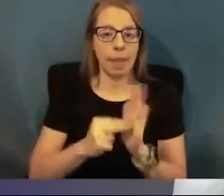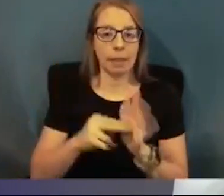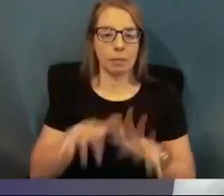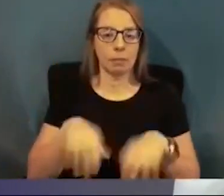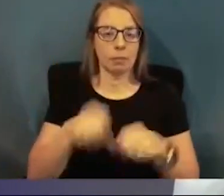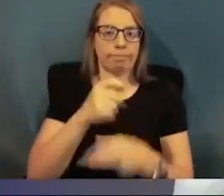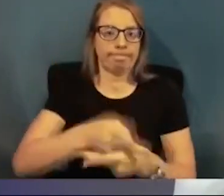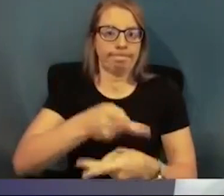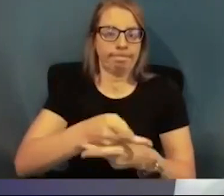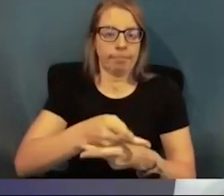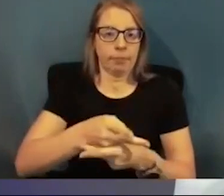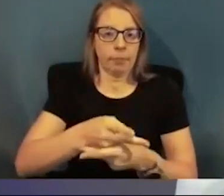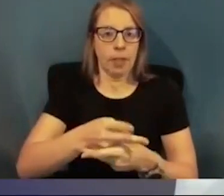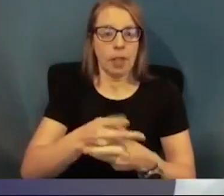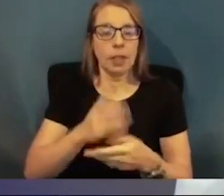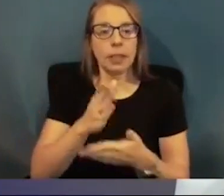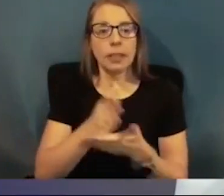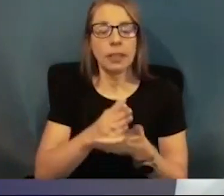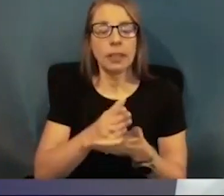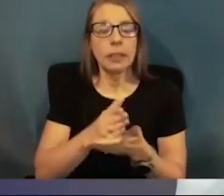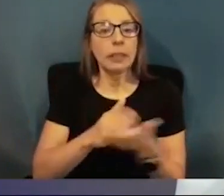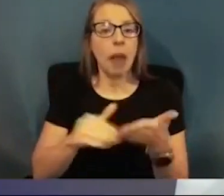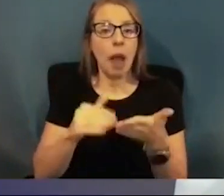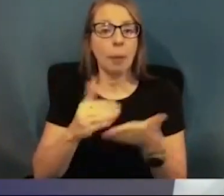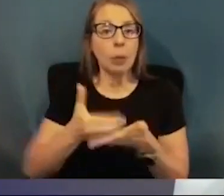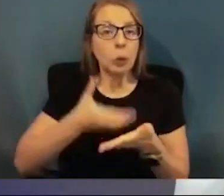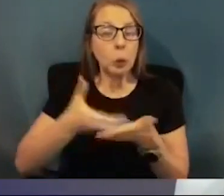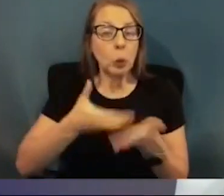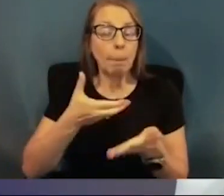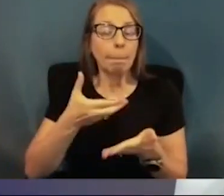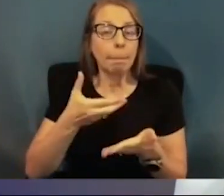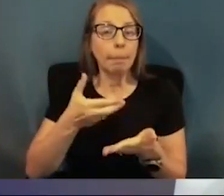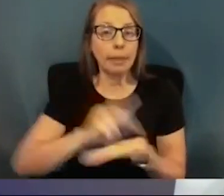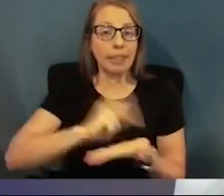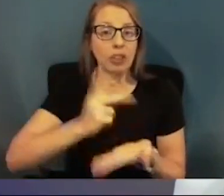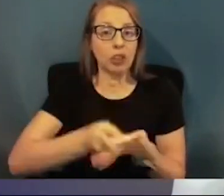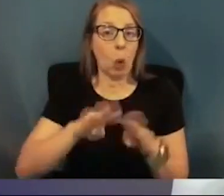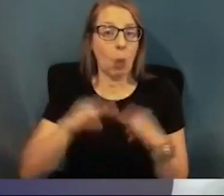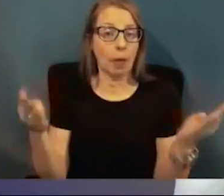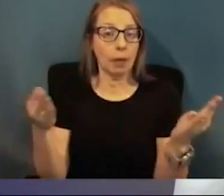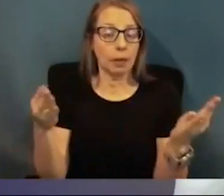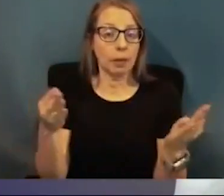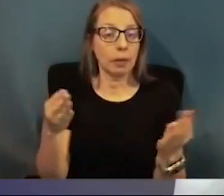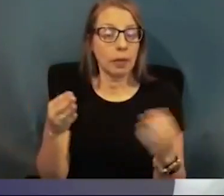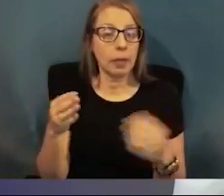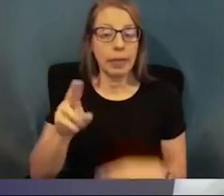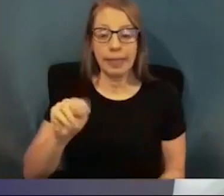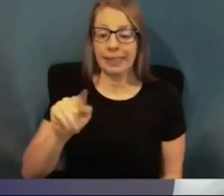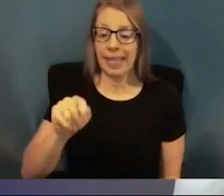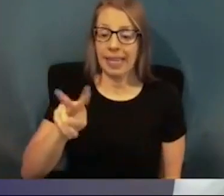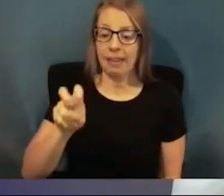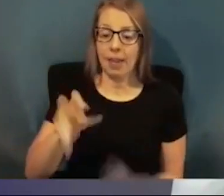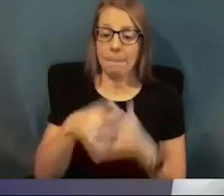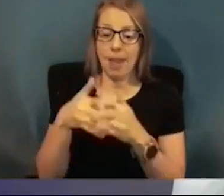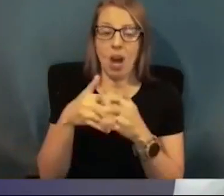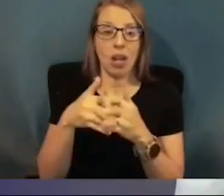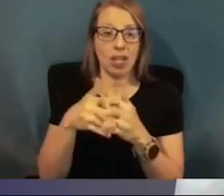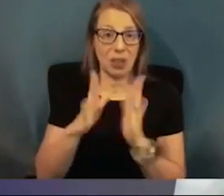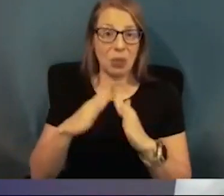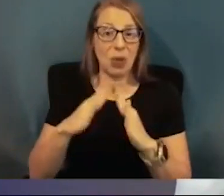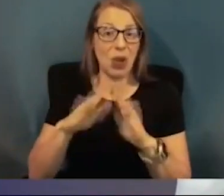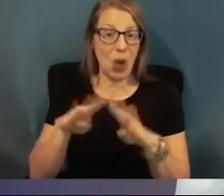now reopening, especially among our Native American communities. And so we have volunteers. For instance,